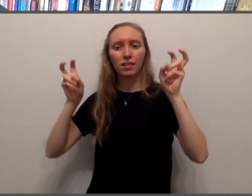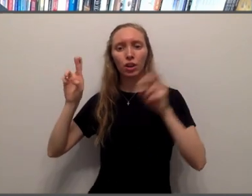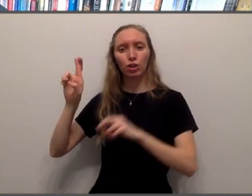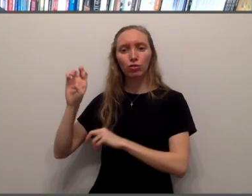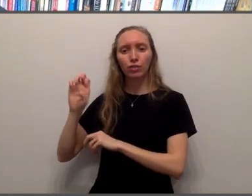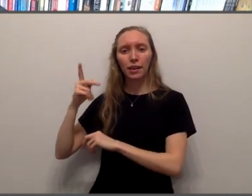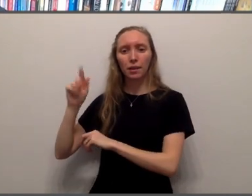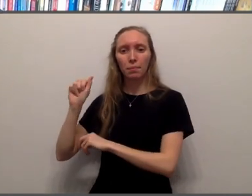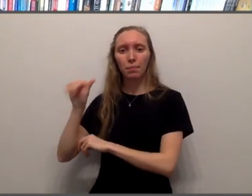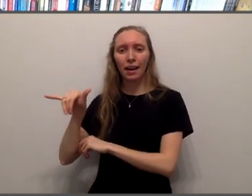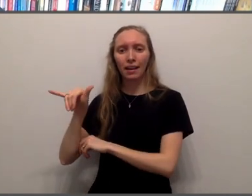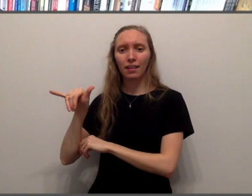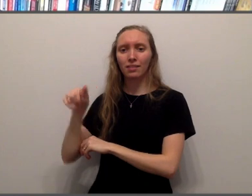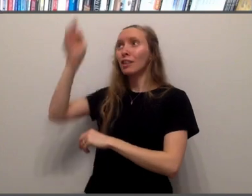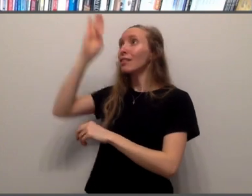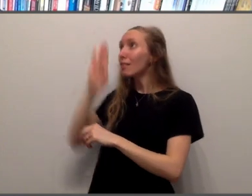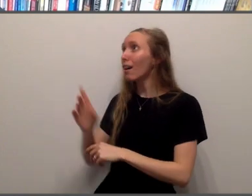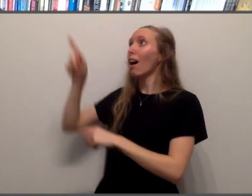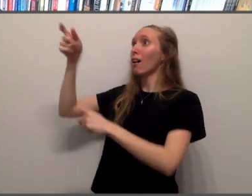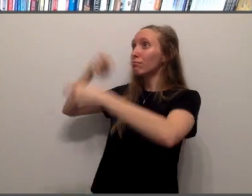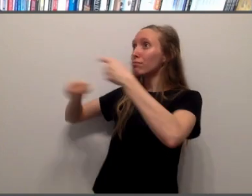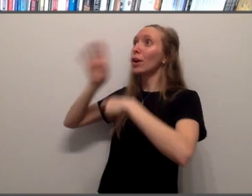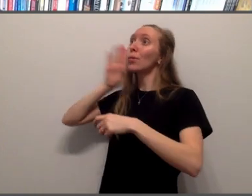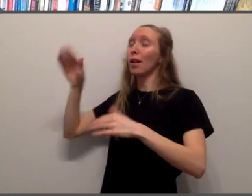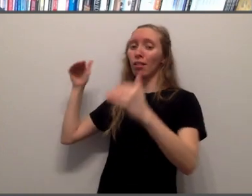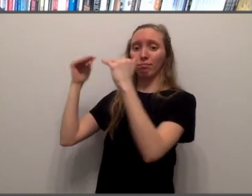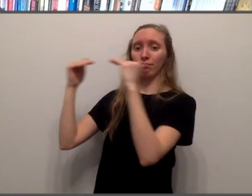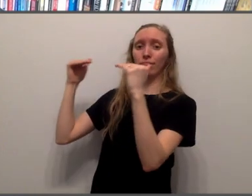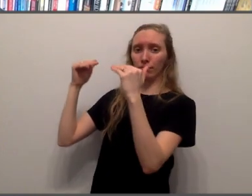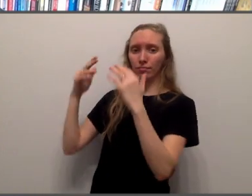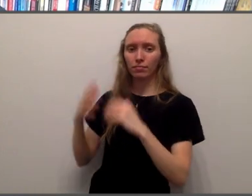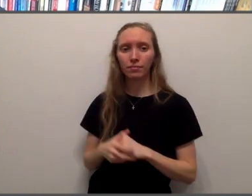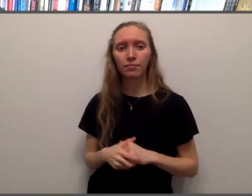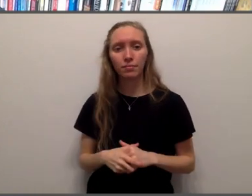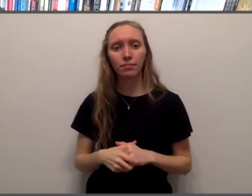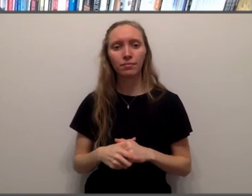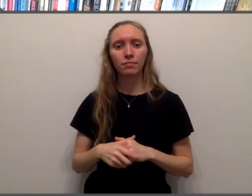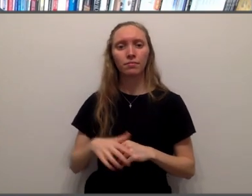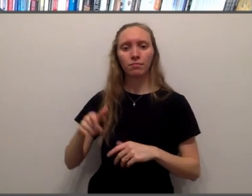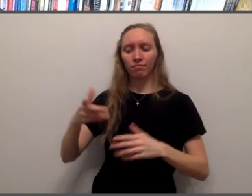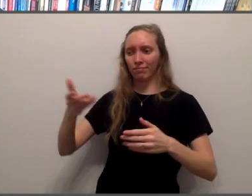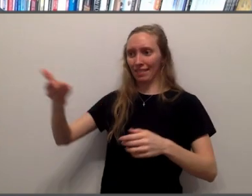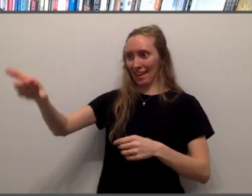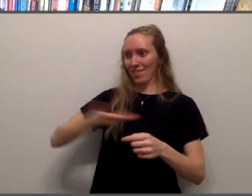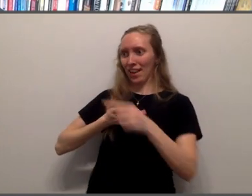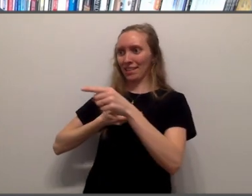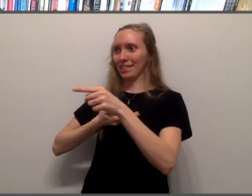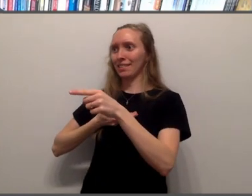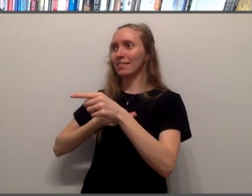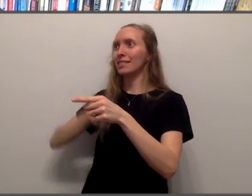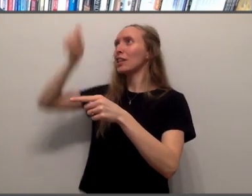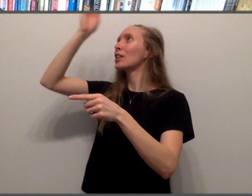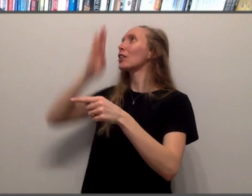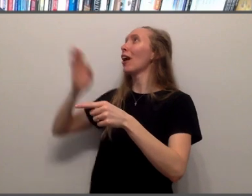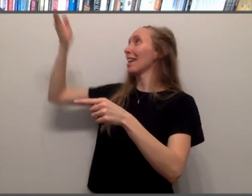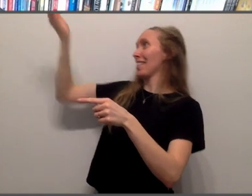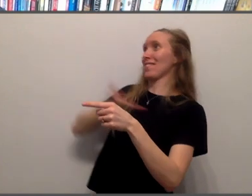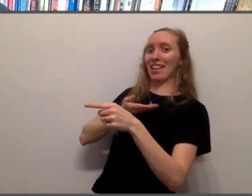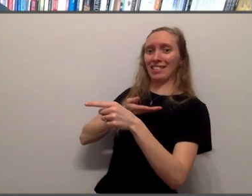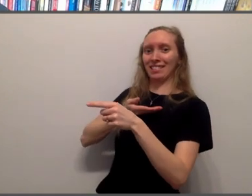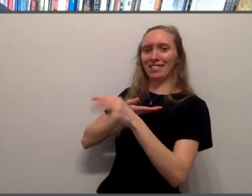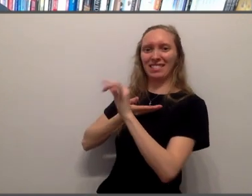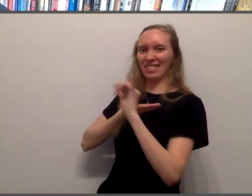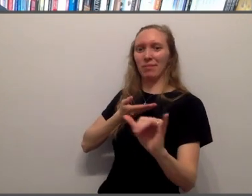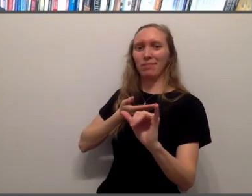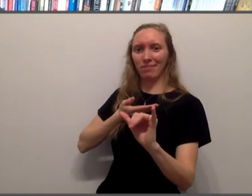blessing into your gathering. You invite God to bless the table that you're setting for those who are different from you. Do you catch what